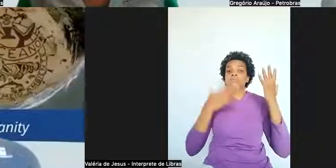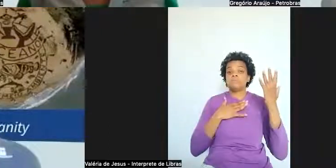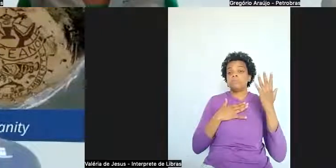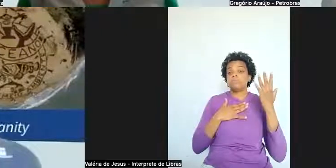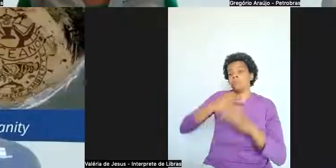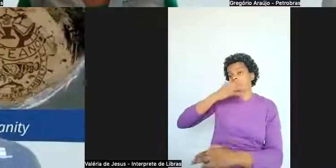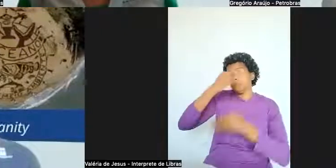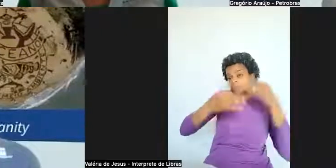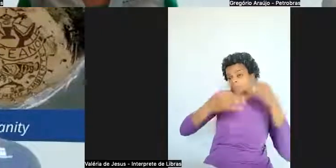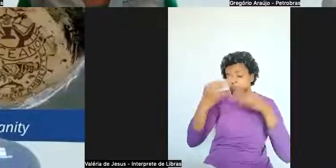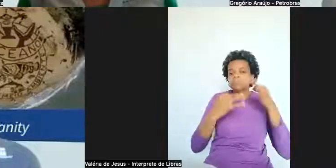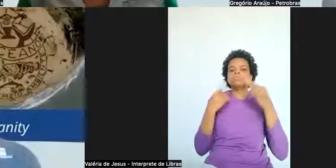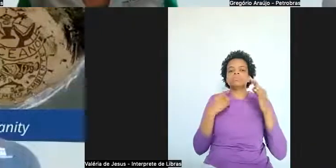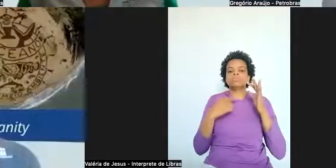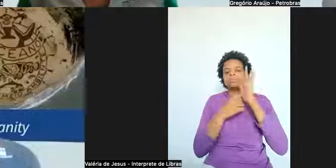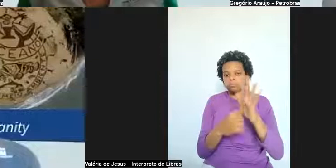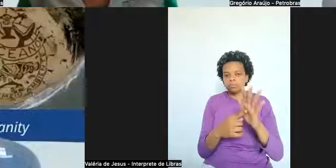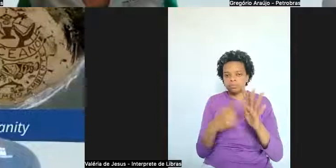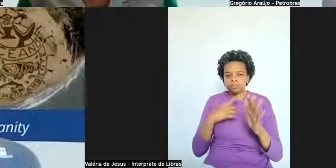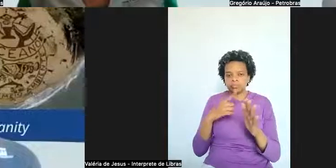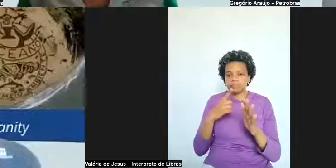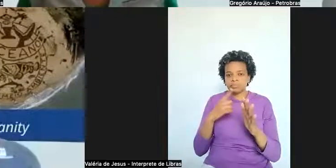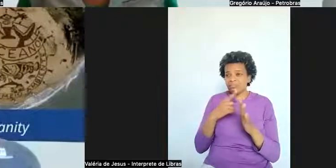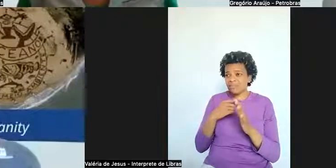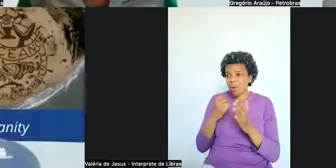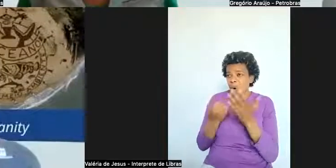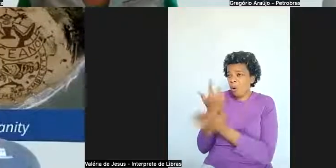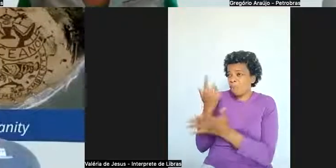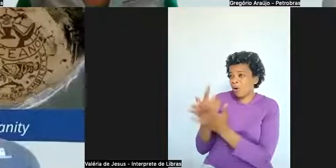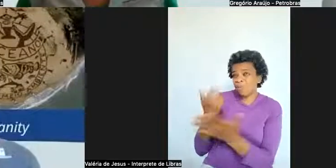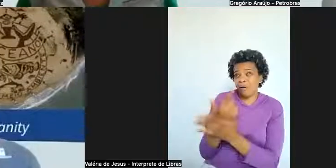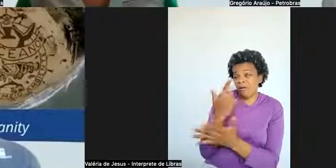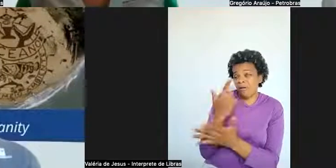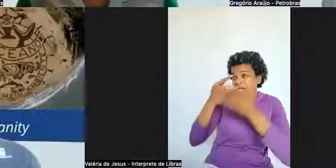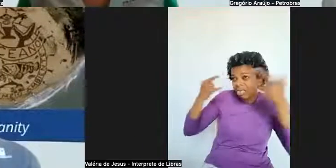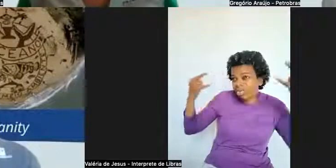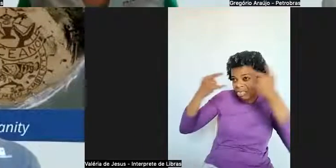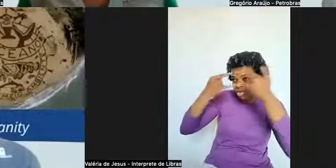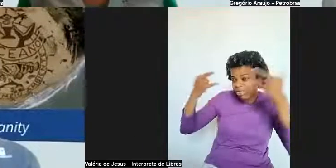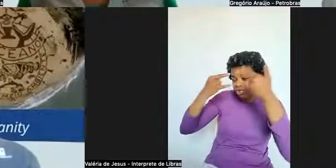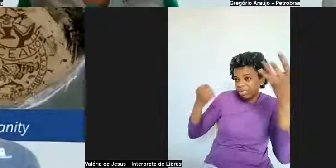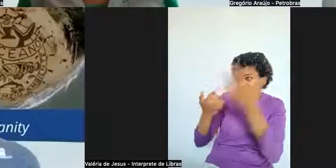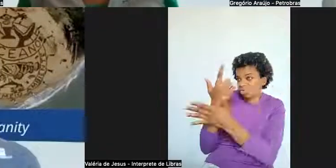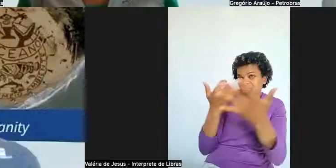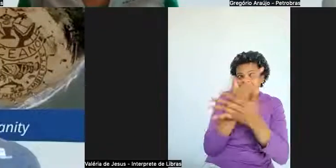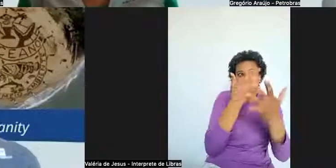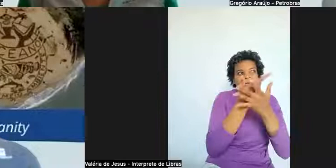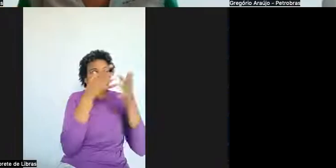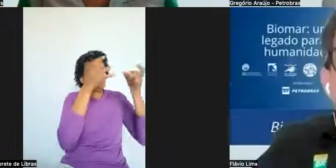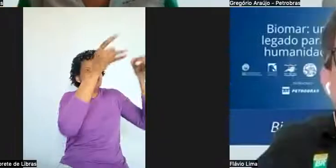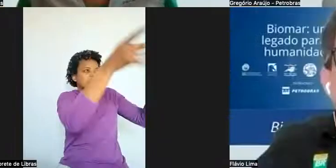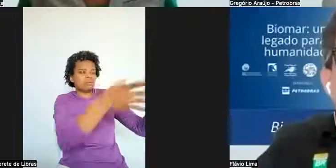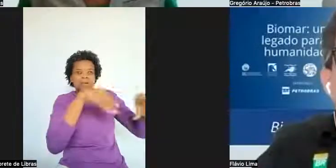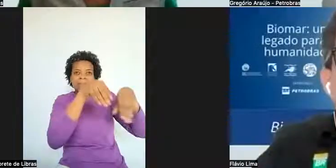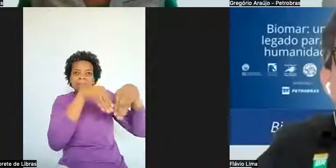But basically, this event shows the problems of consumerism and how